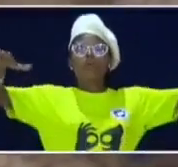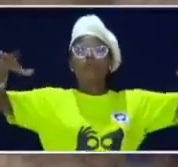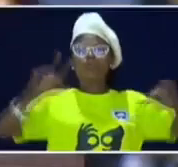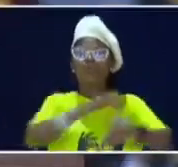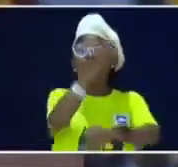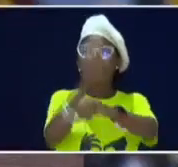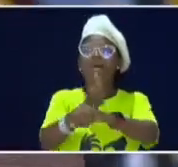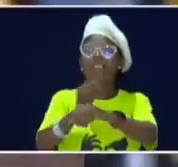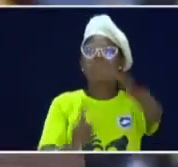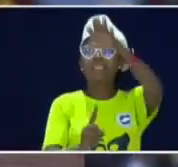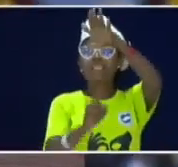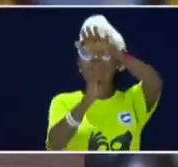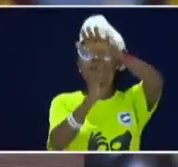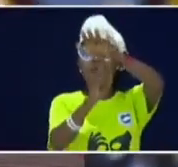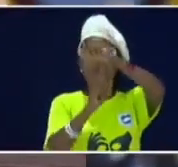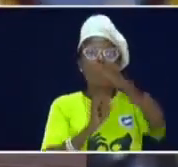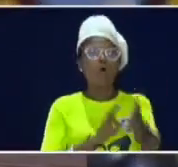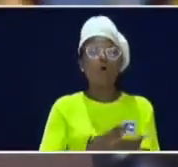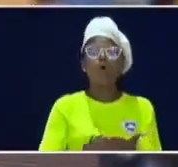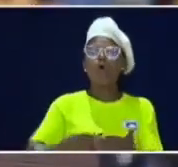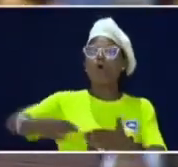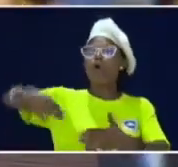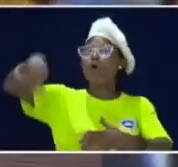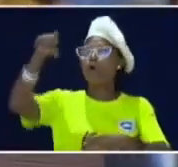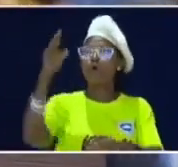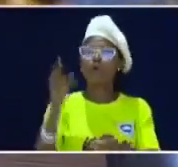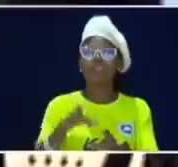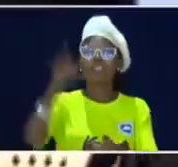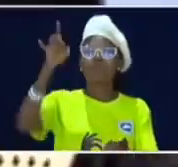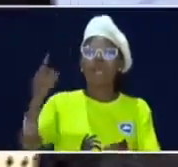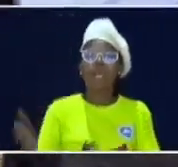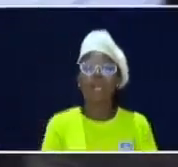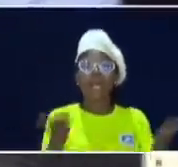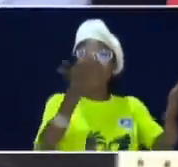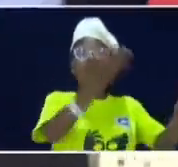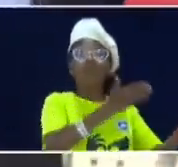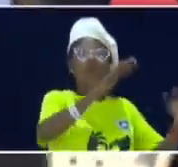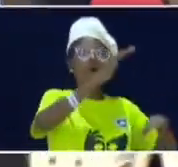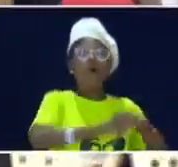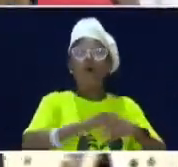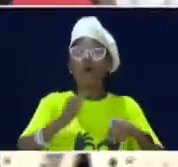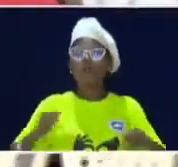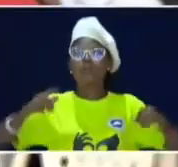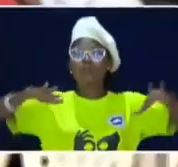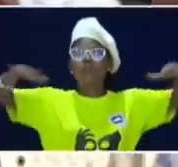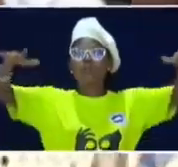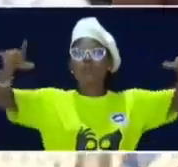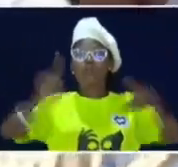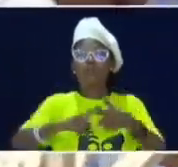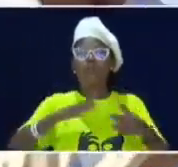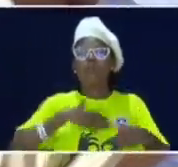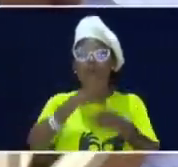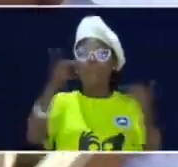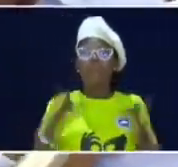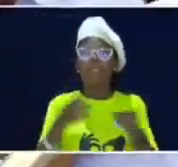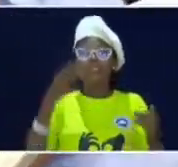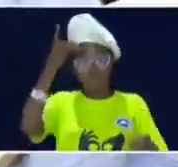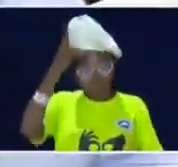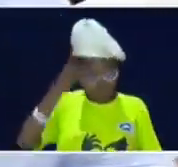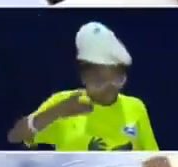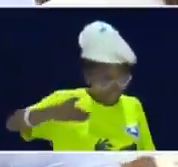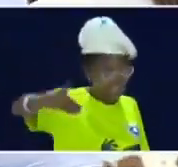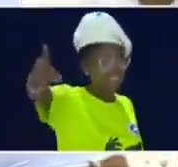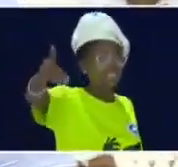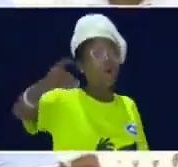mountaintop. Holy Ghost, carry me on your wings to my place of destiny. Carry me to the place